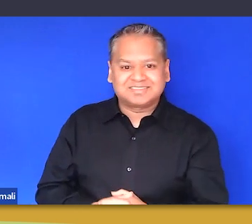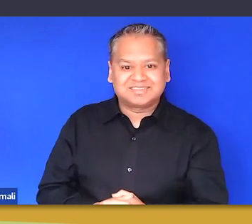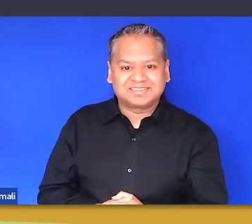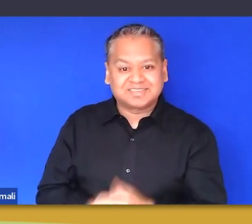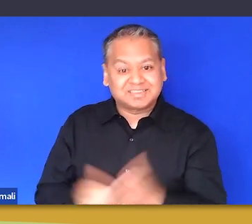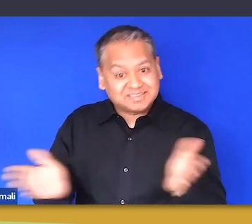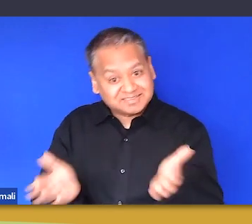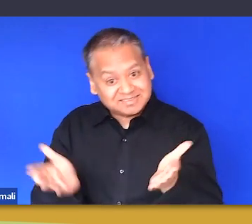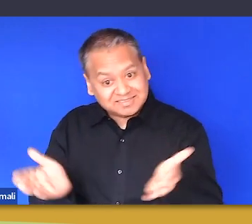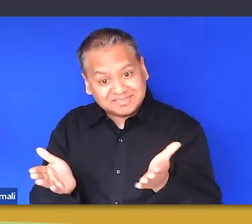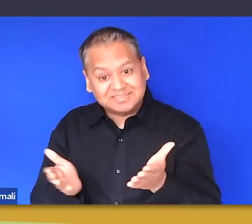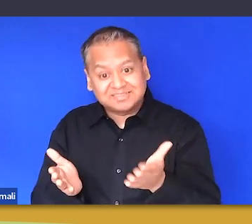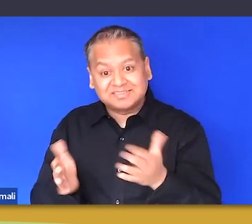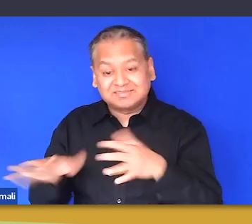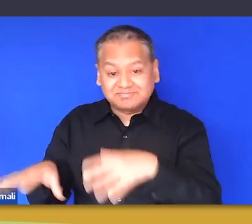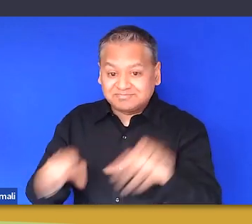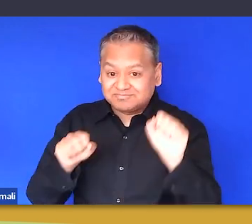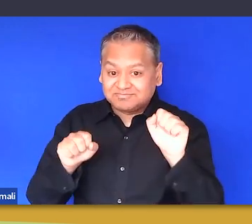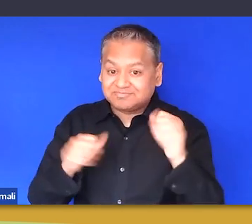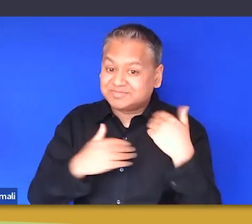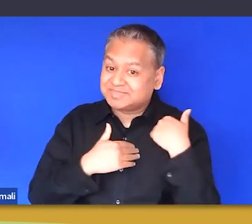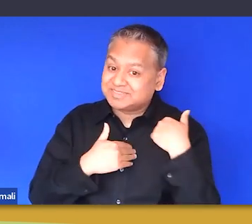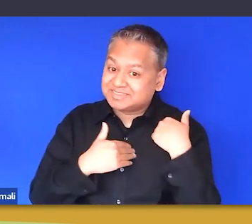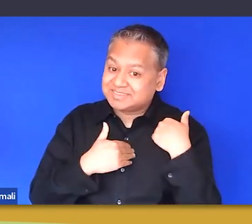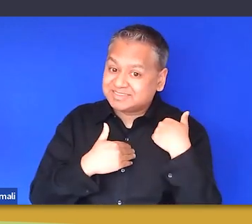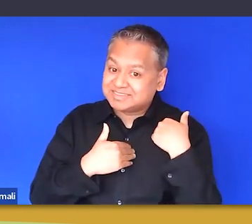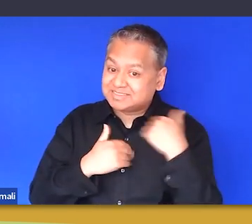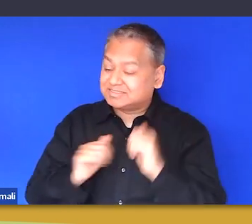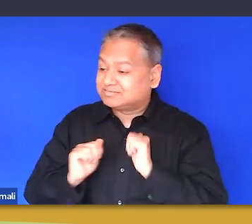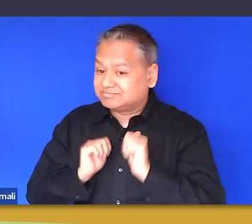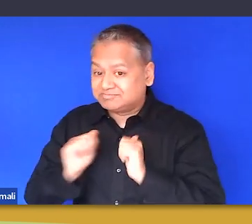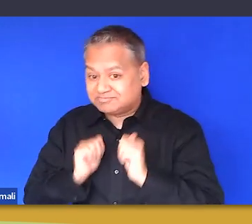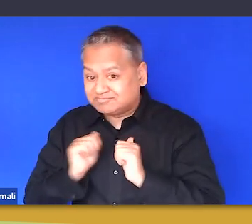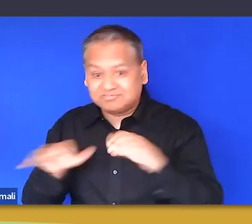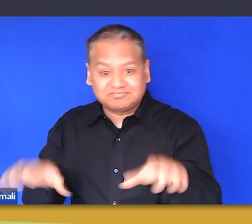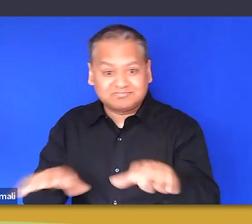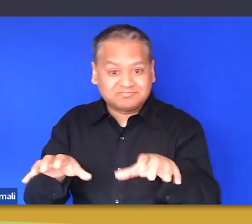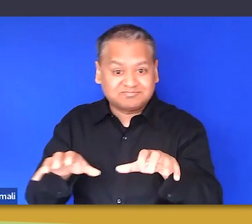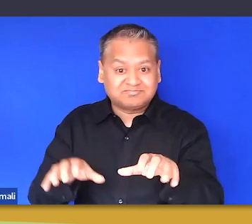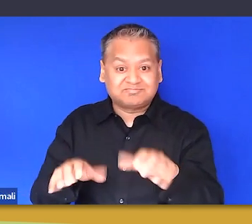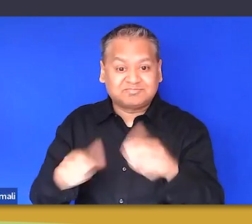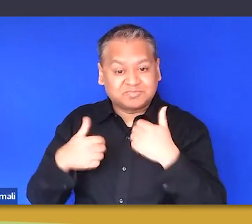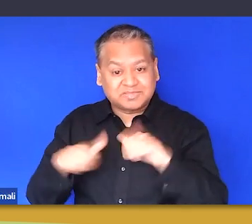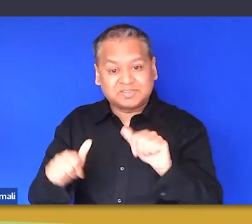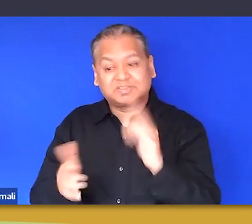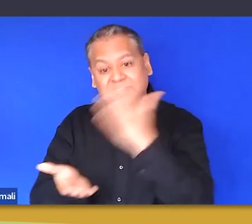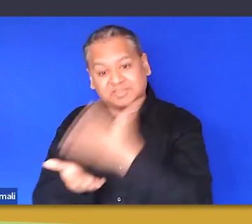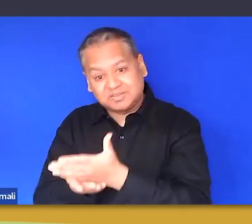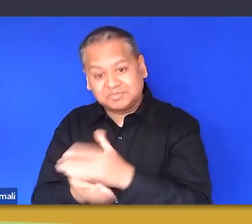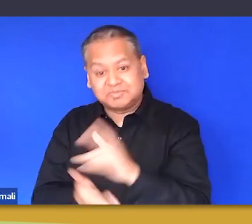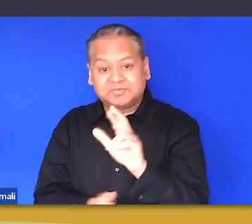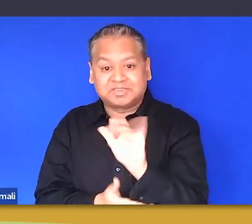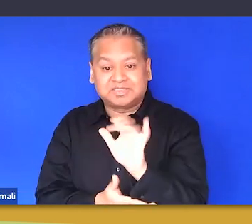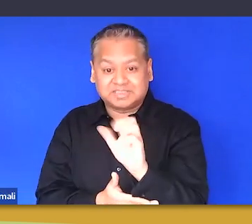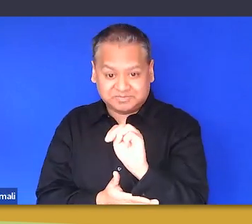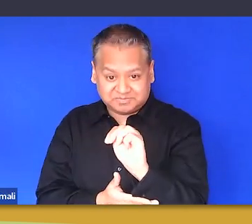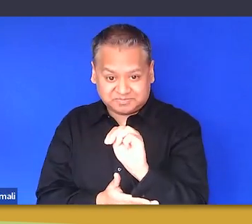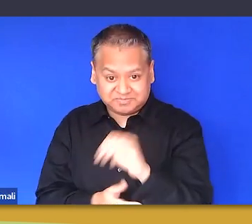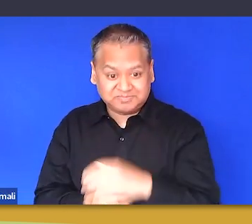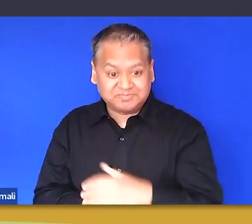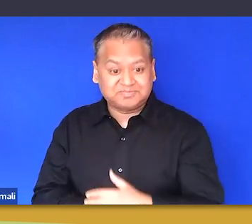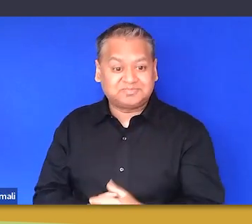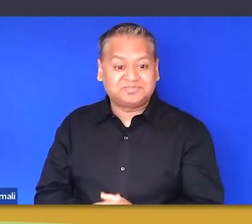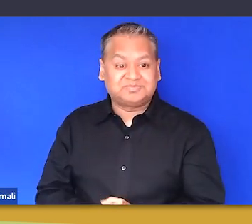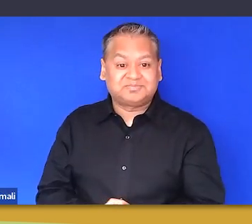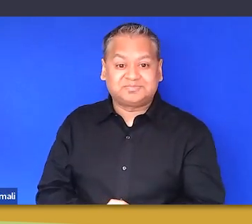to be anti-racist and to have important conversations together. We must do more to challenge the status quo,